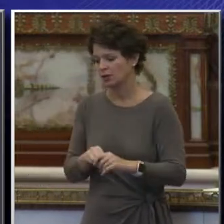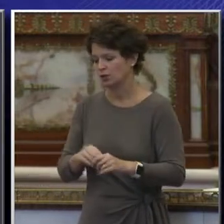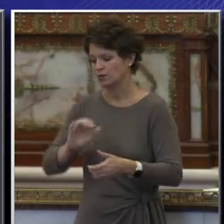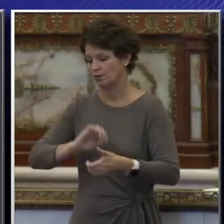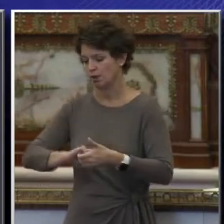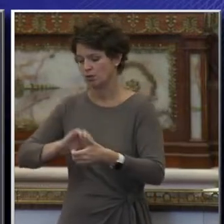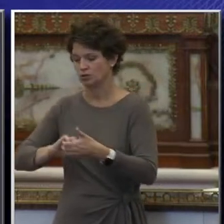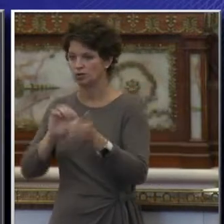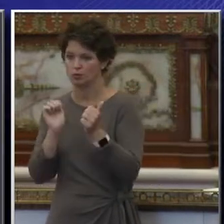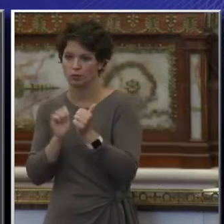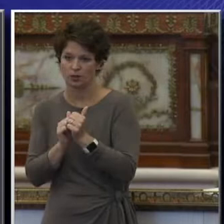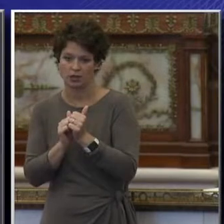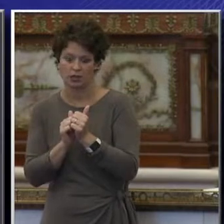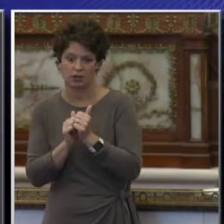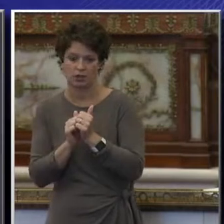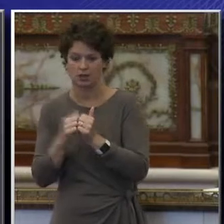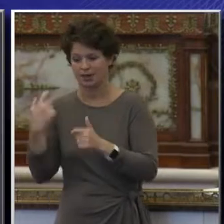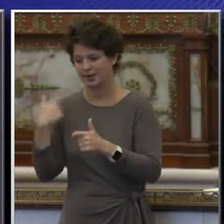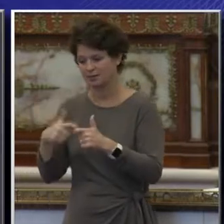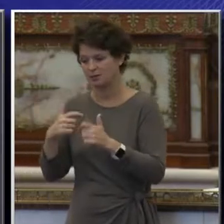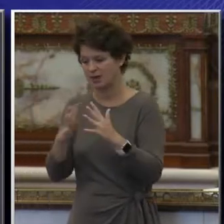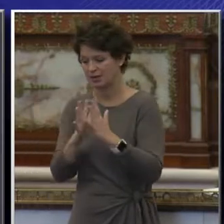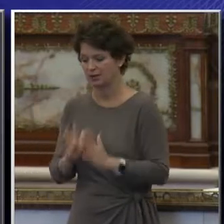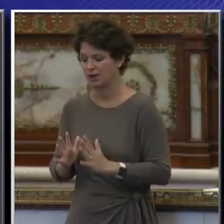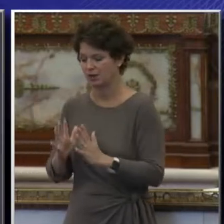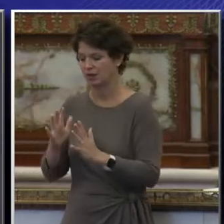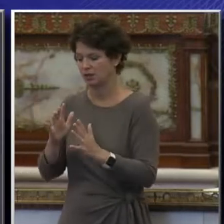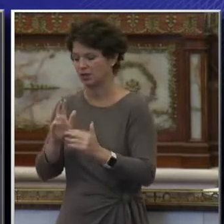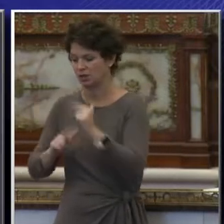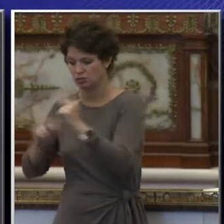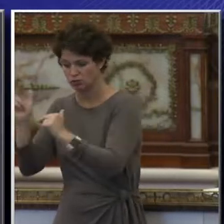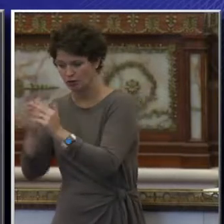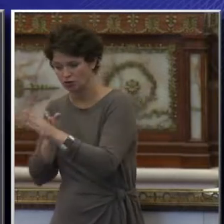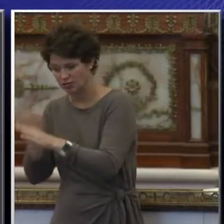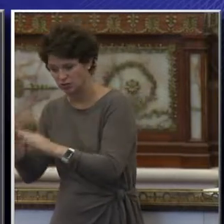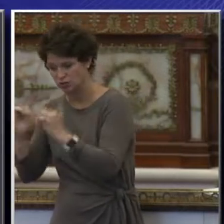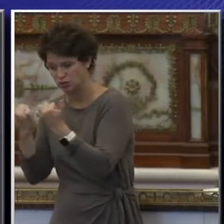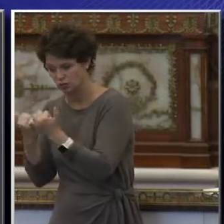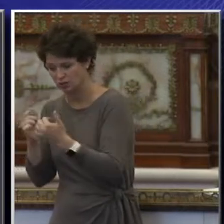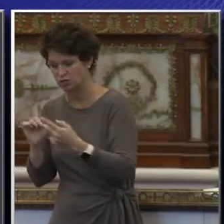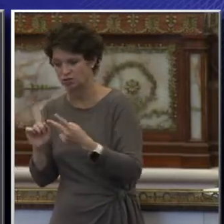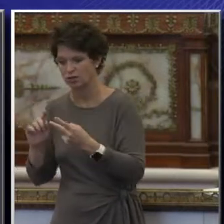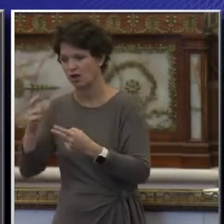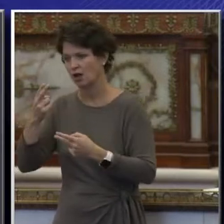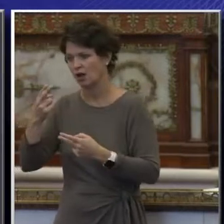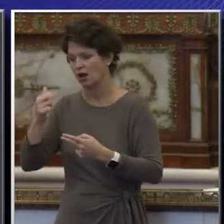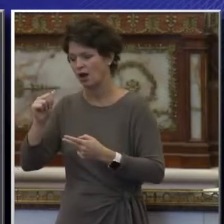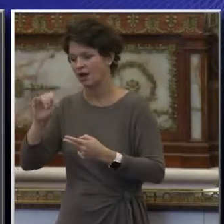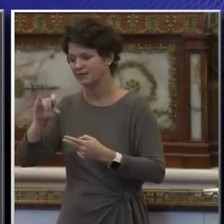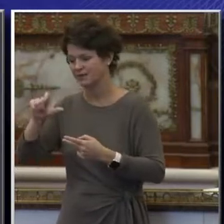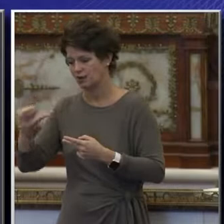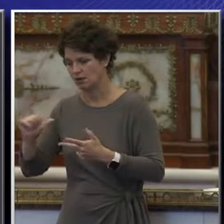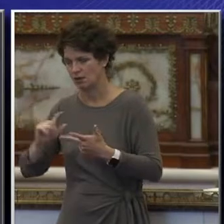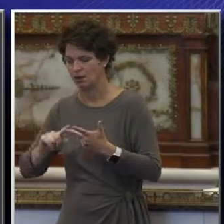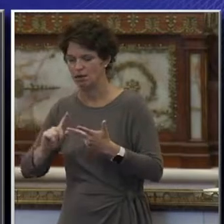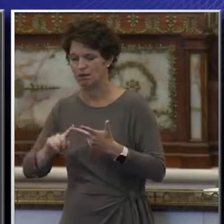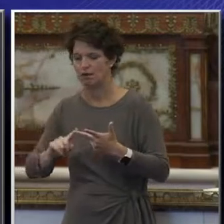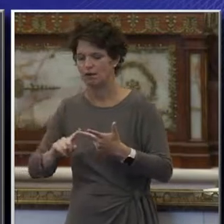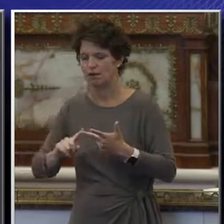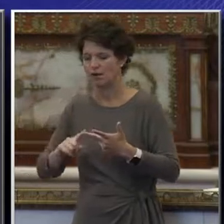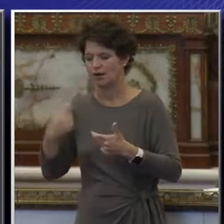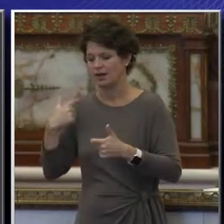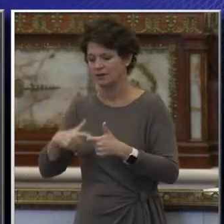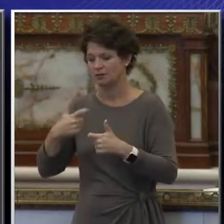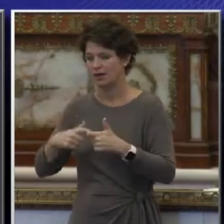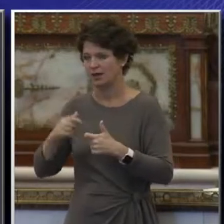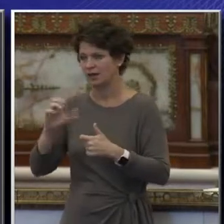partnerships with the Hispanic American Construction Industry Association, known as HACIA, also the Illinois Hispanic